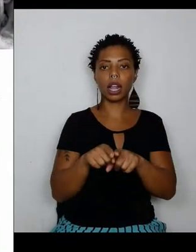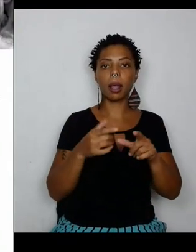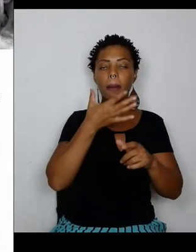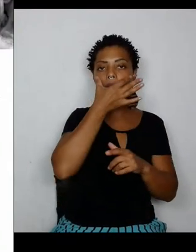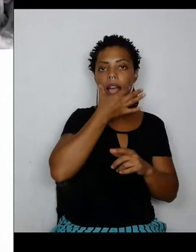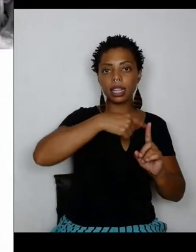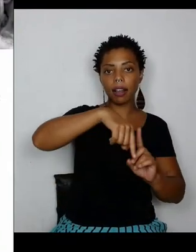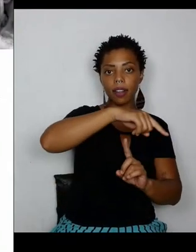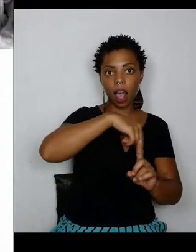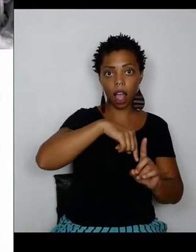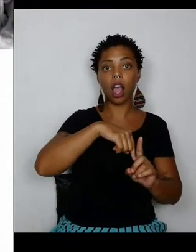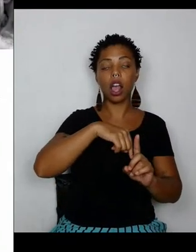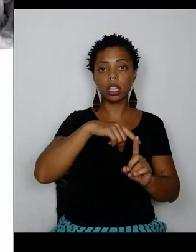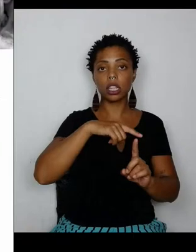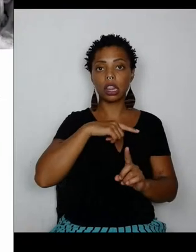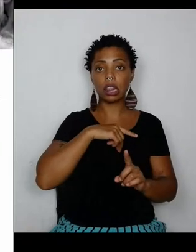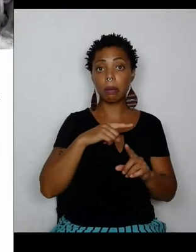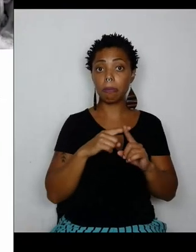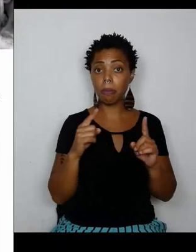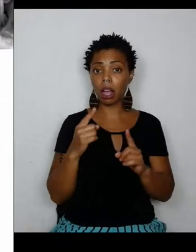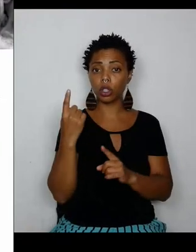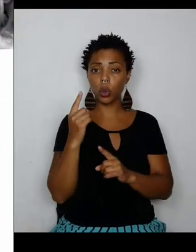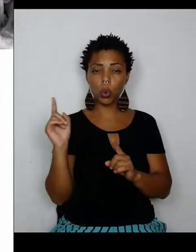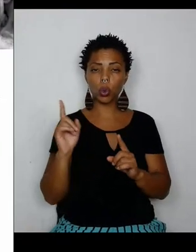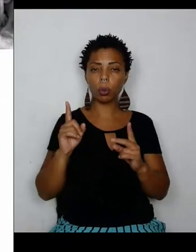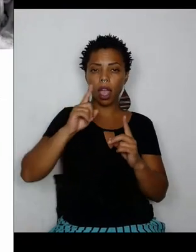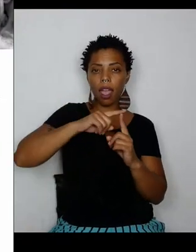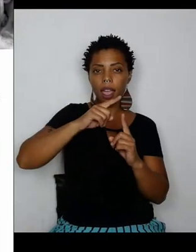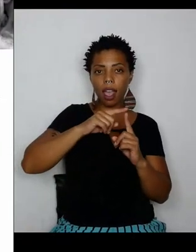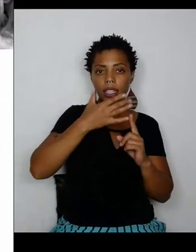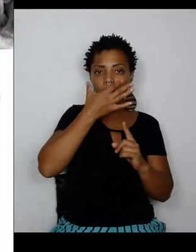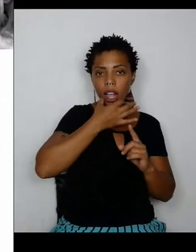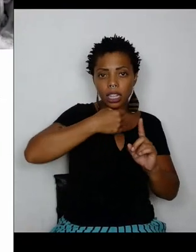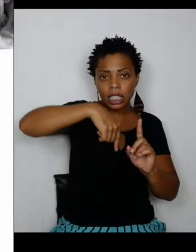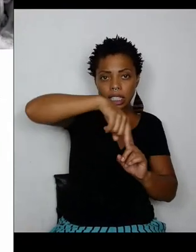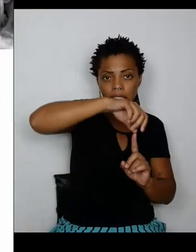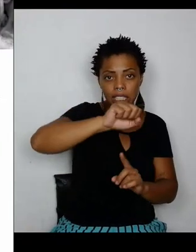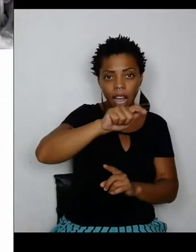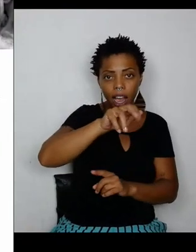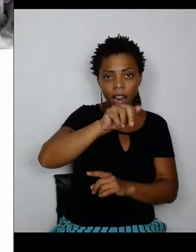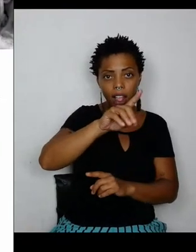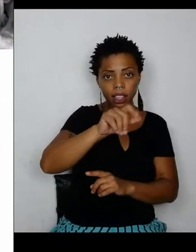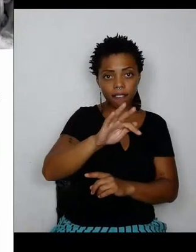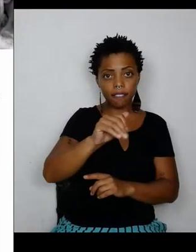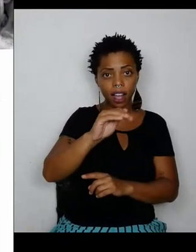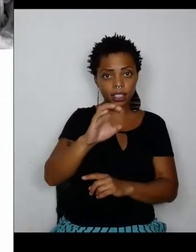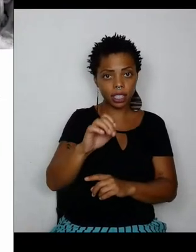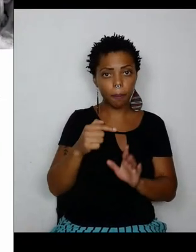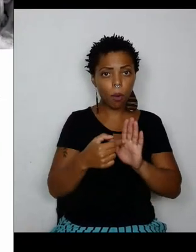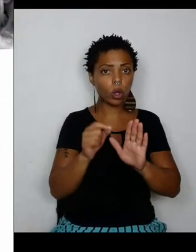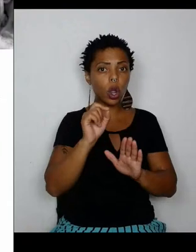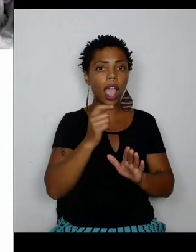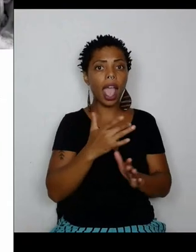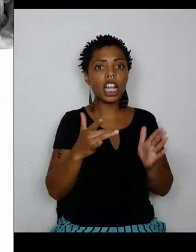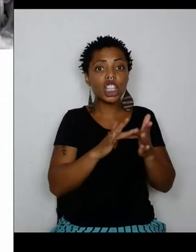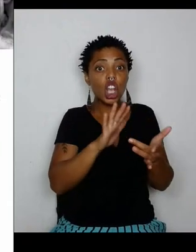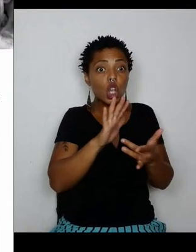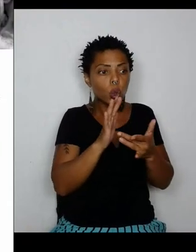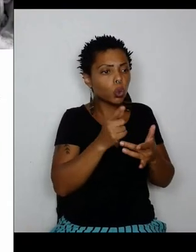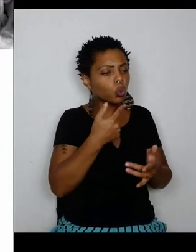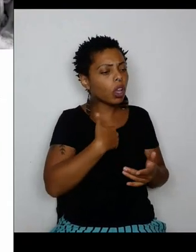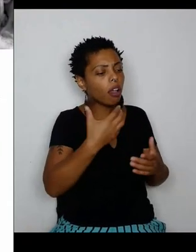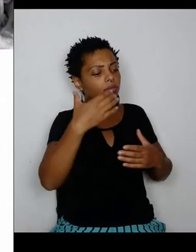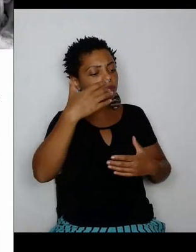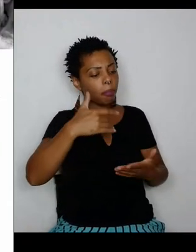of the recognizable disembodied face of christ whereas a crown of thorns a person from halo and expressions of suffering